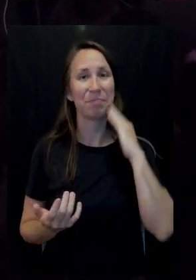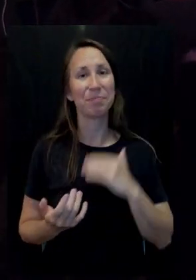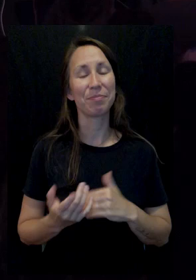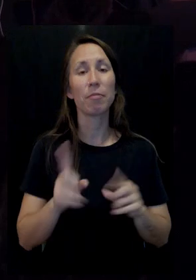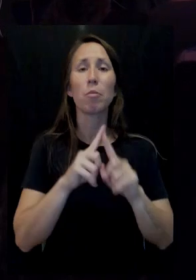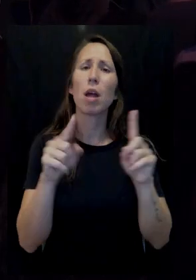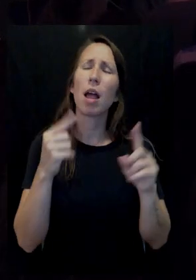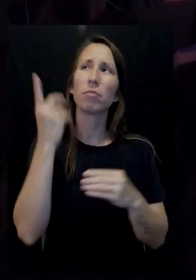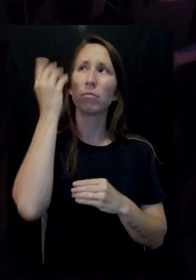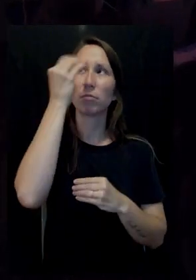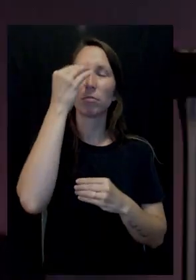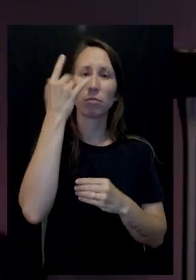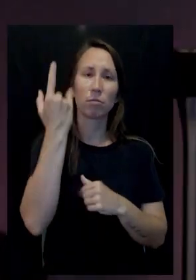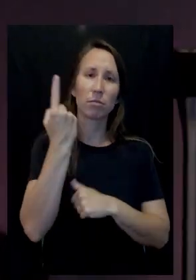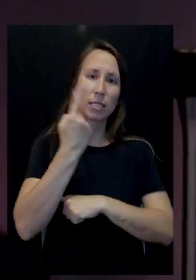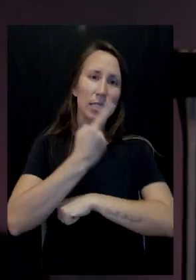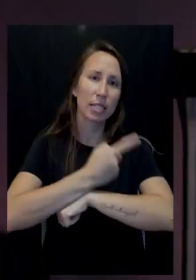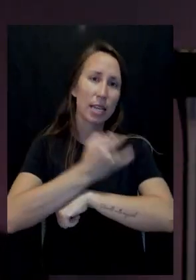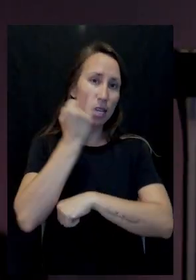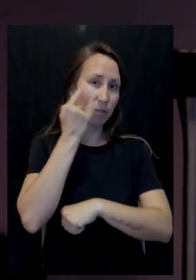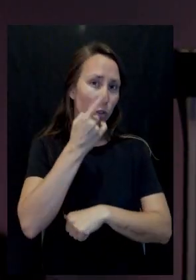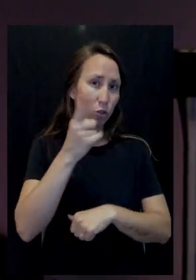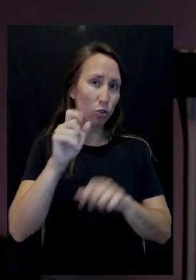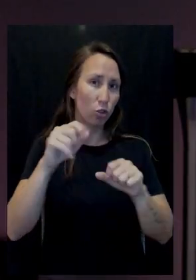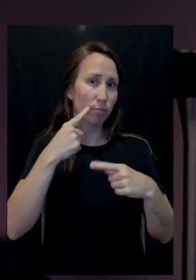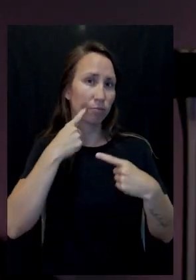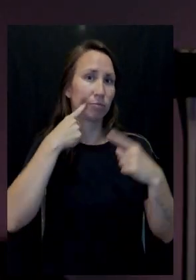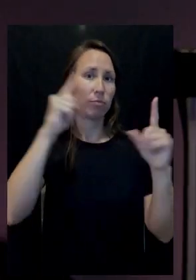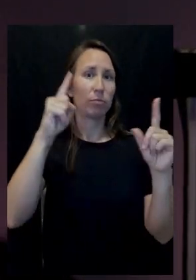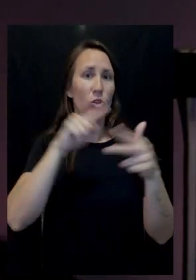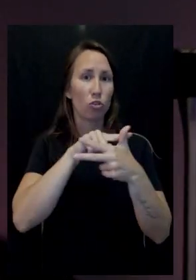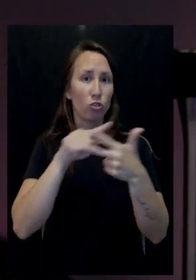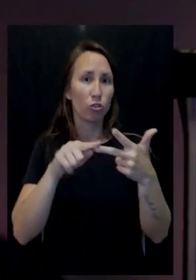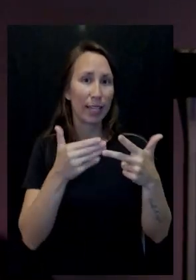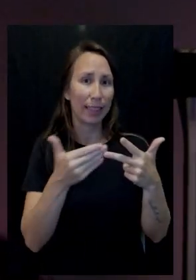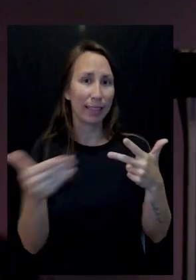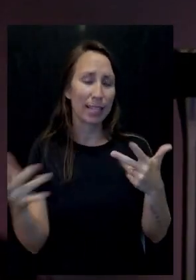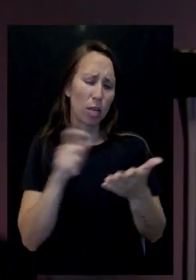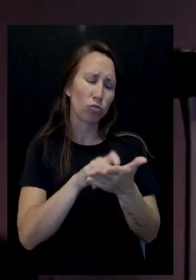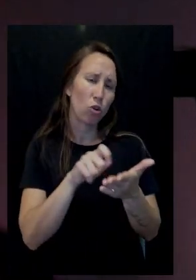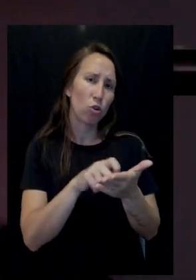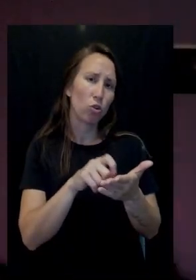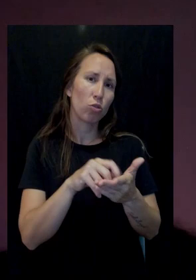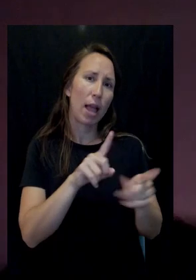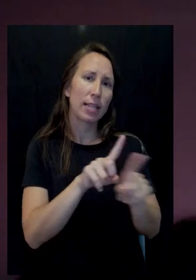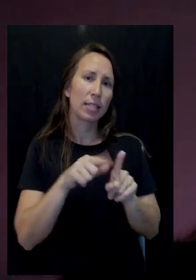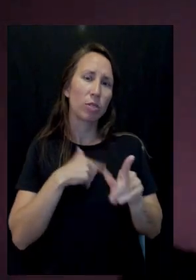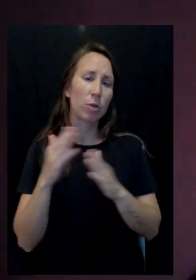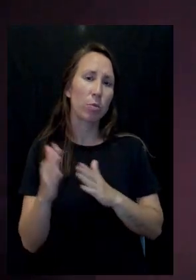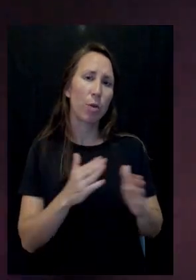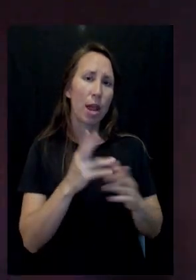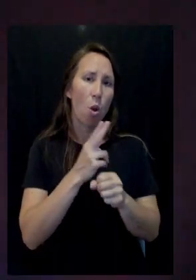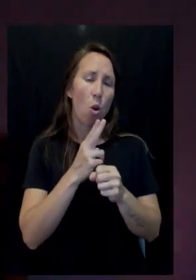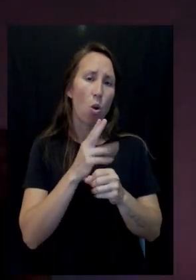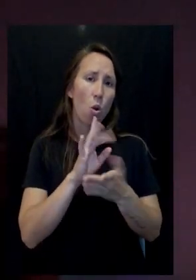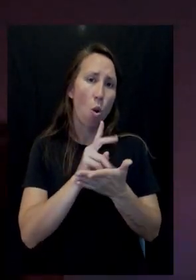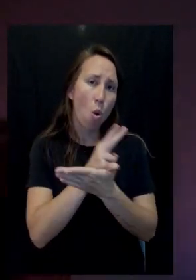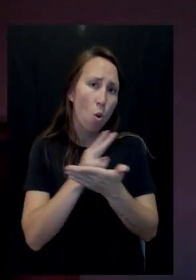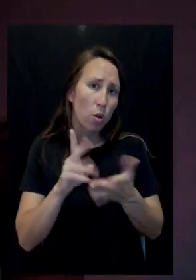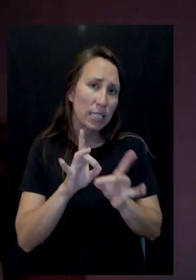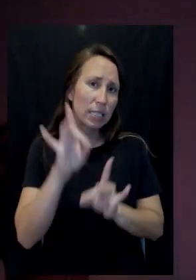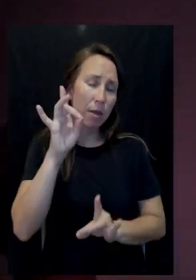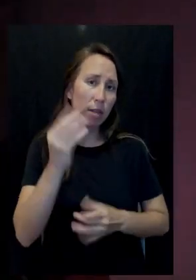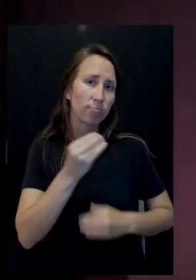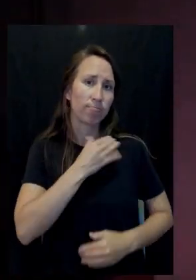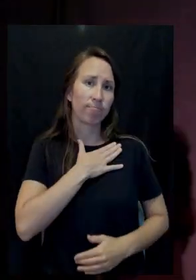But I wonder today if you could declare these three things. And I wrote them down as I was preparing this message. I feel like the Holy Spirit gave them to me.